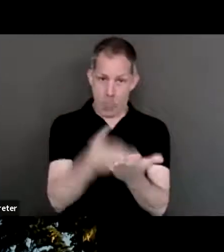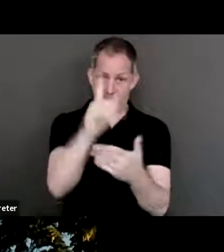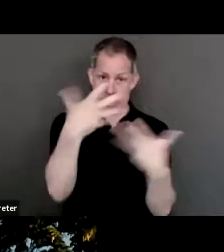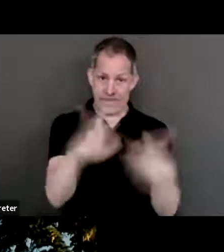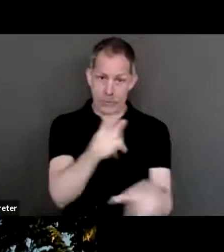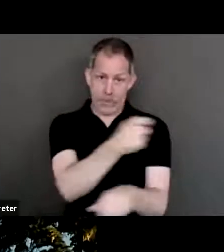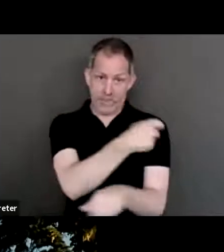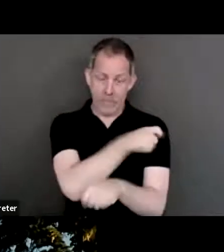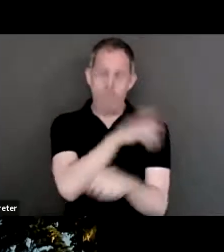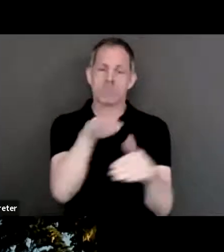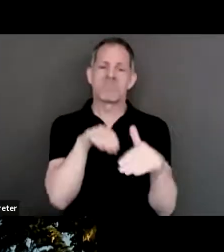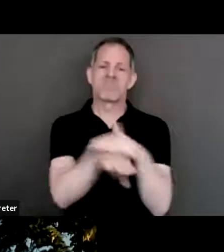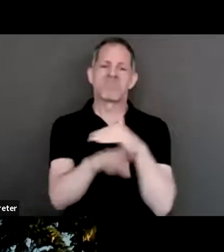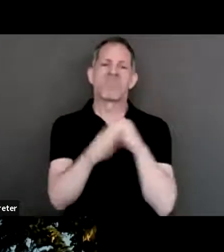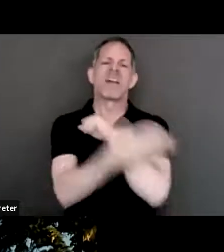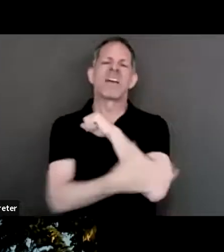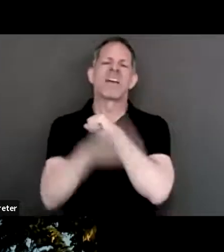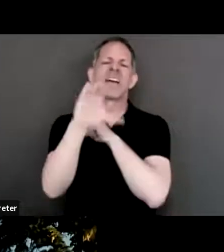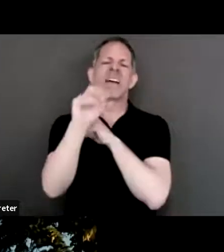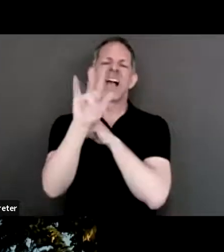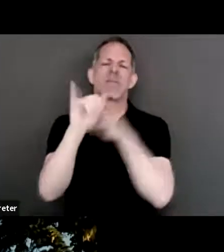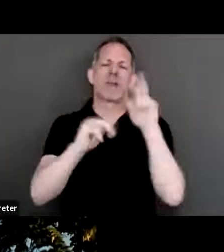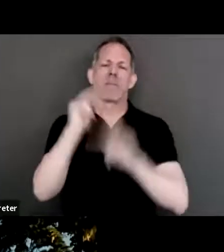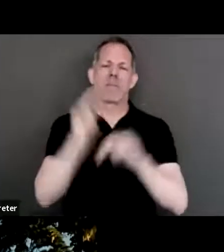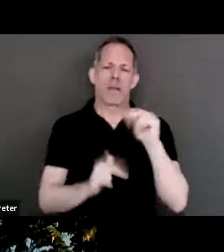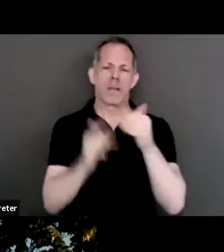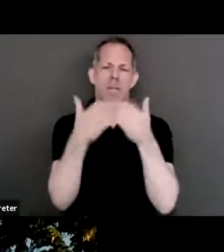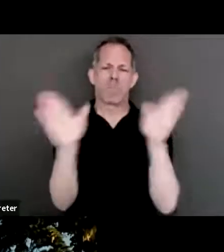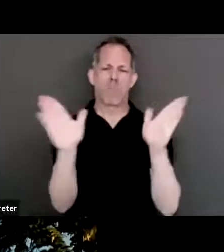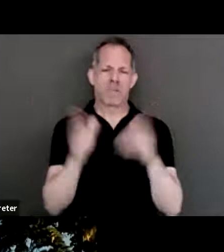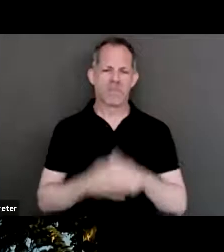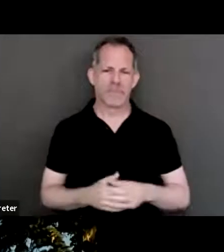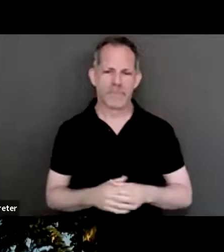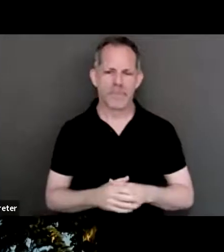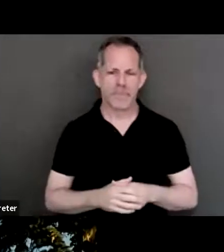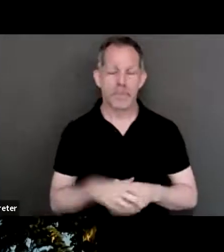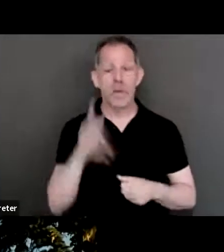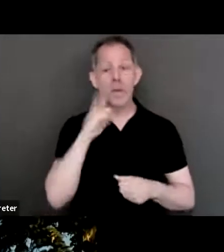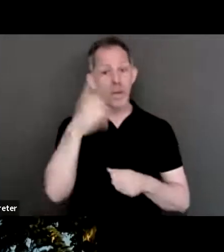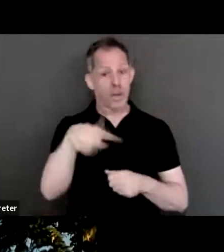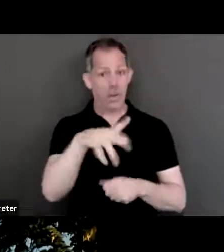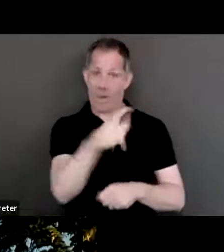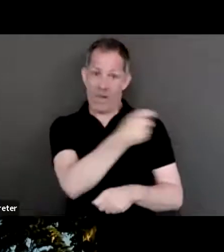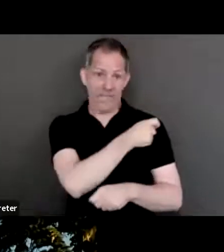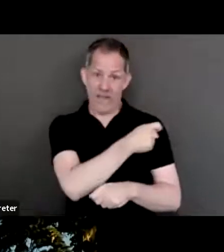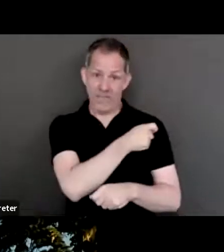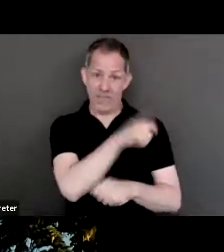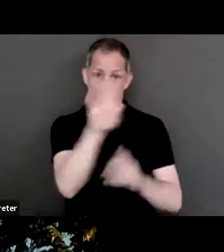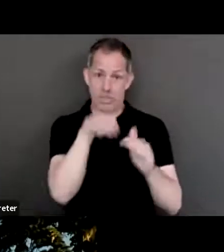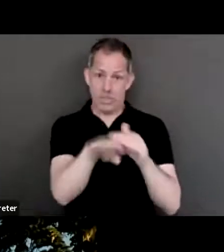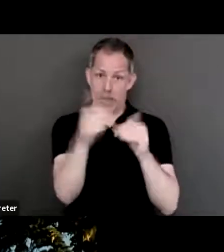public, if you have not been vaccinated, please wear a mask. If you have been vaccinated,